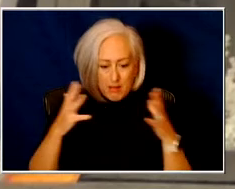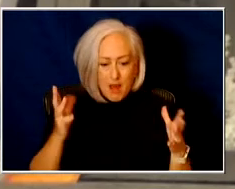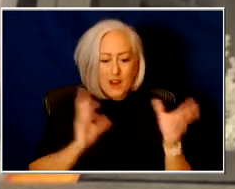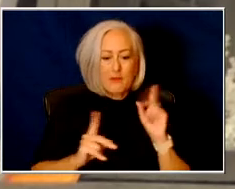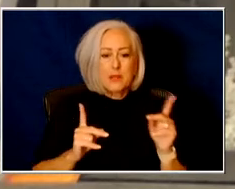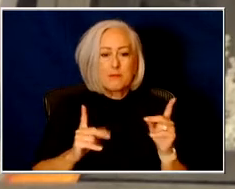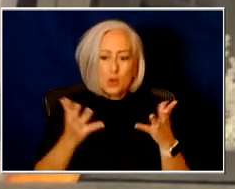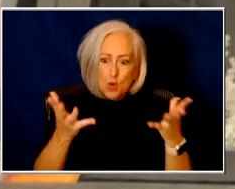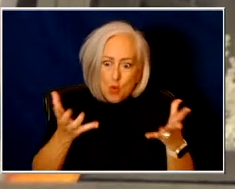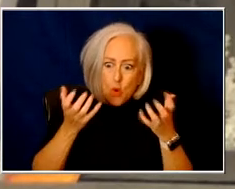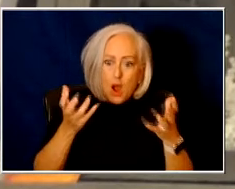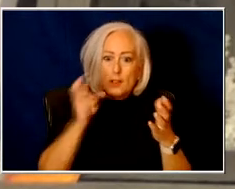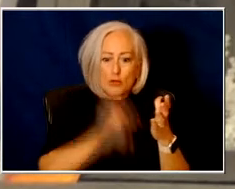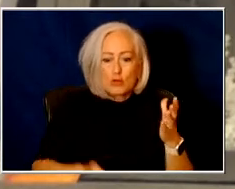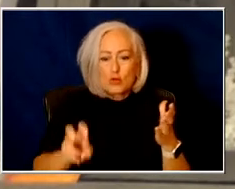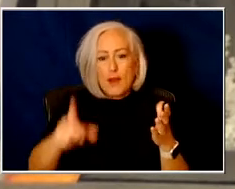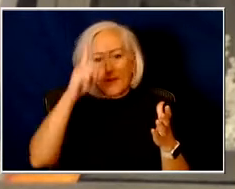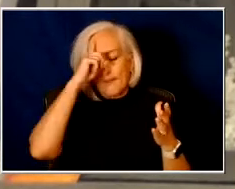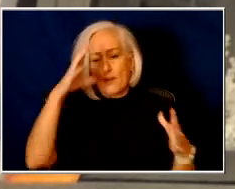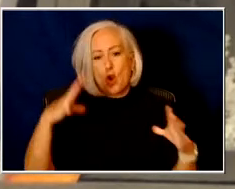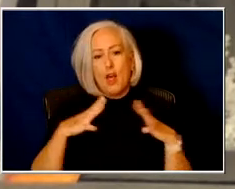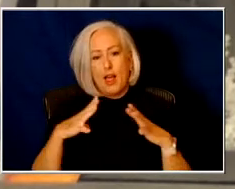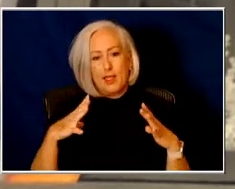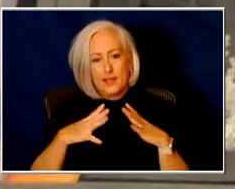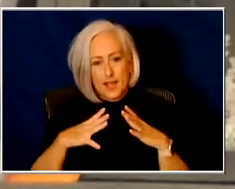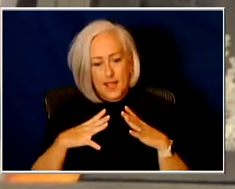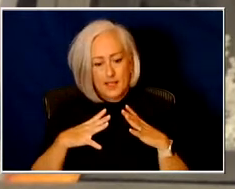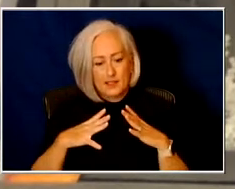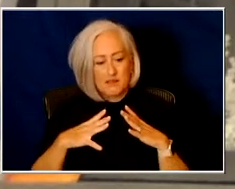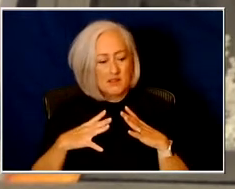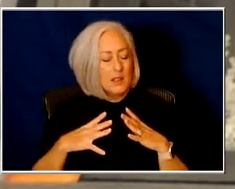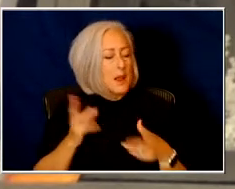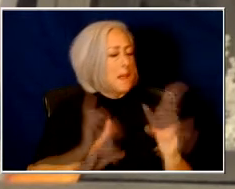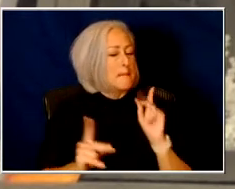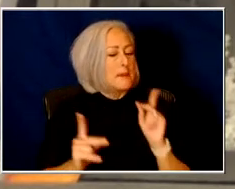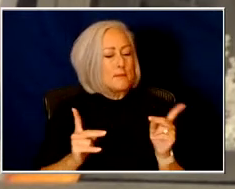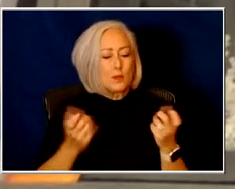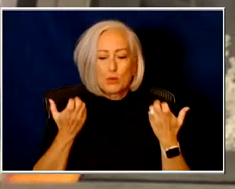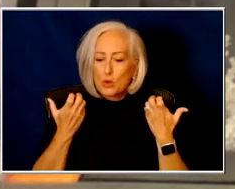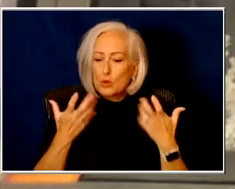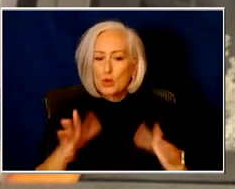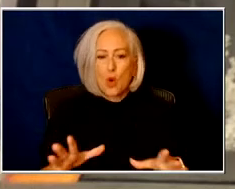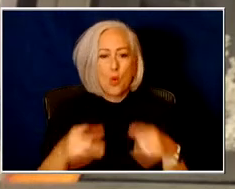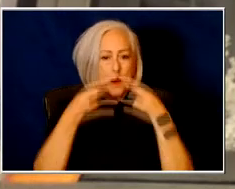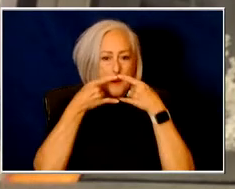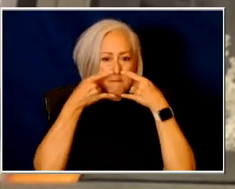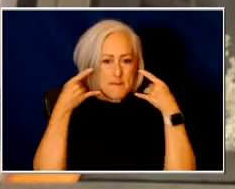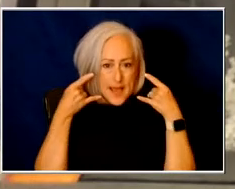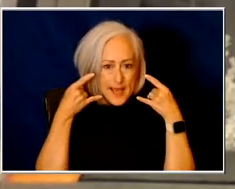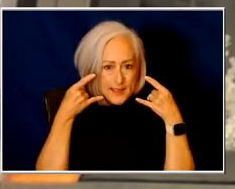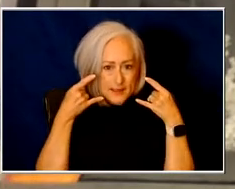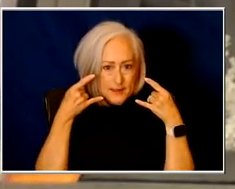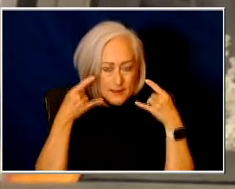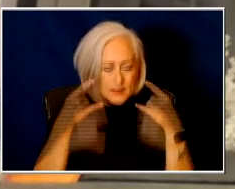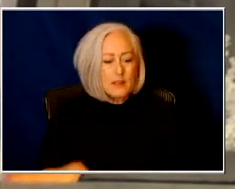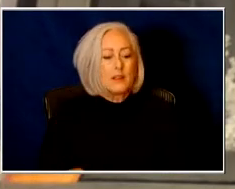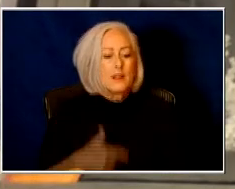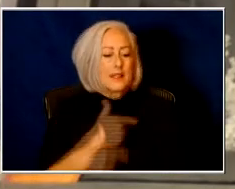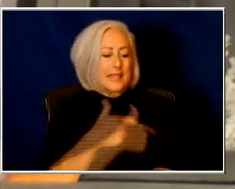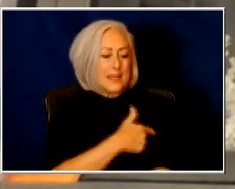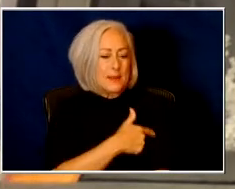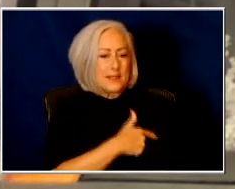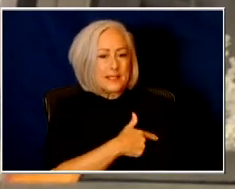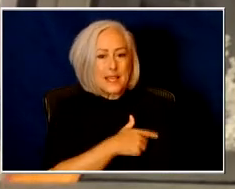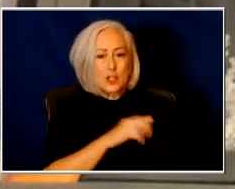wearing masks the immunization rate is low the booster rate even lower and